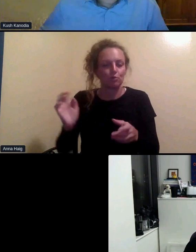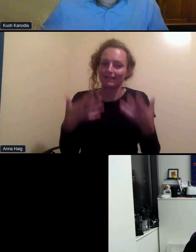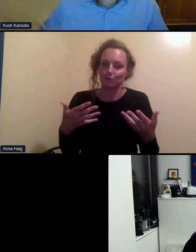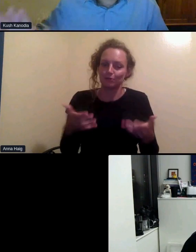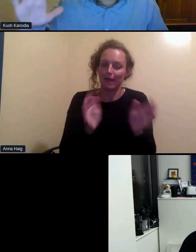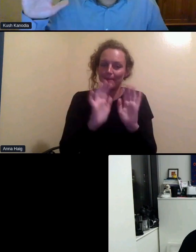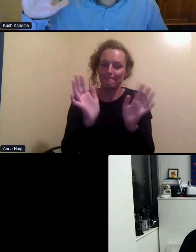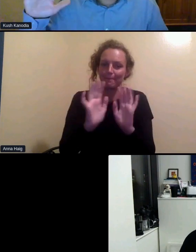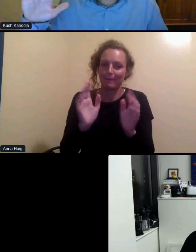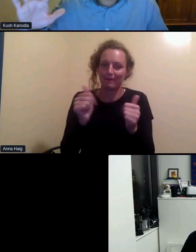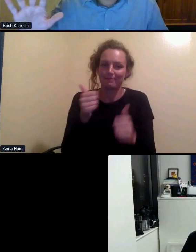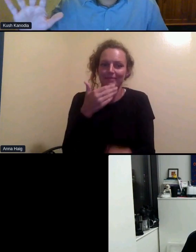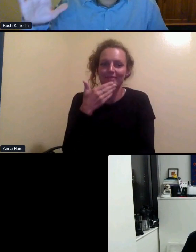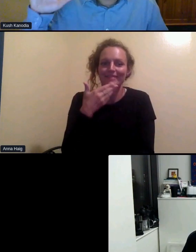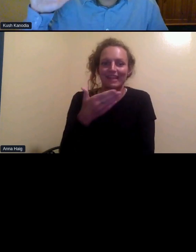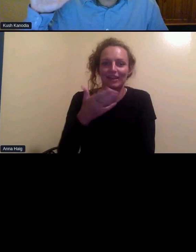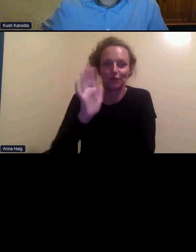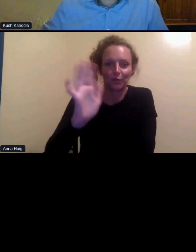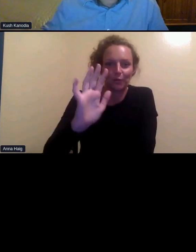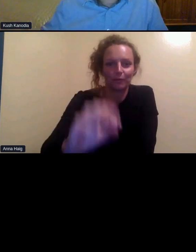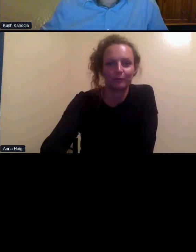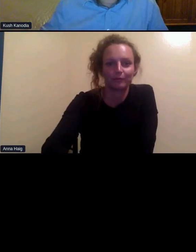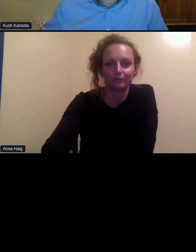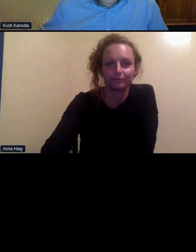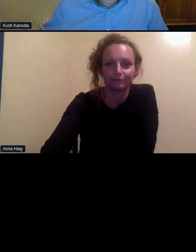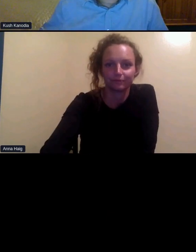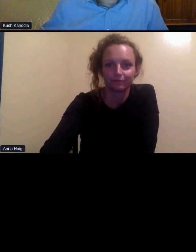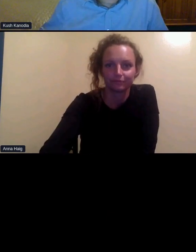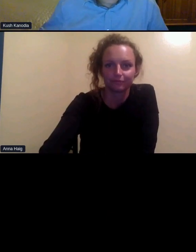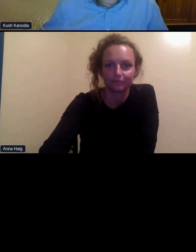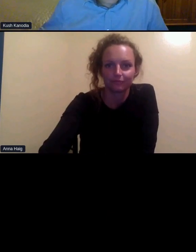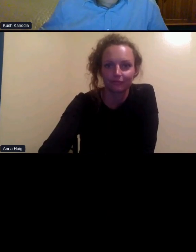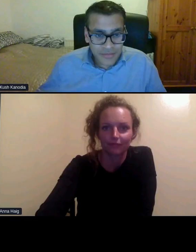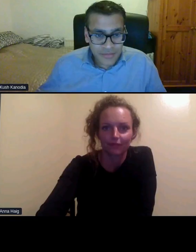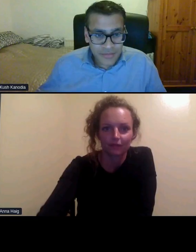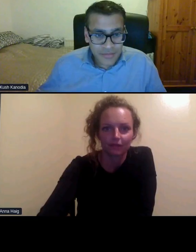Thanks, everyone. Thanks for joining. Thank you. Take care. Bye-bye. Bye. Bye.